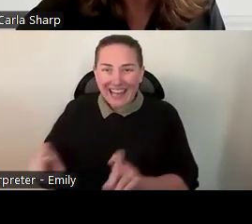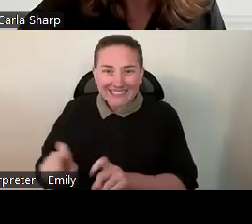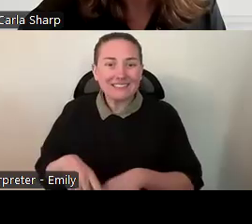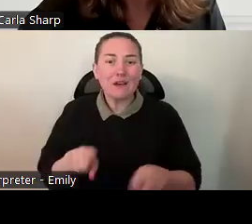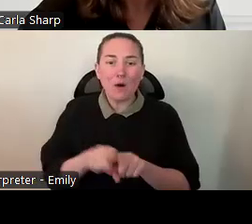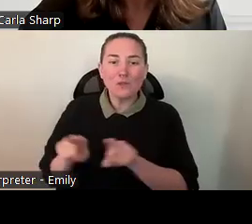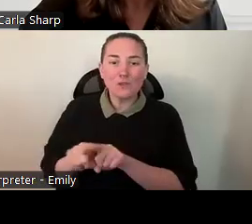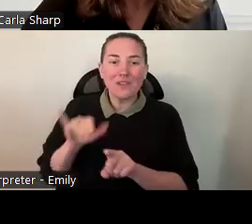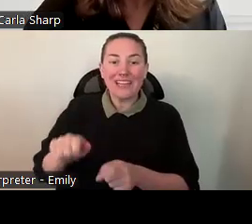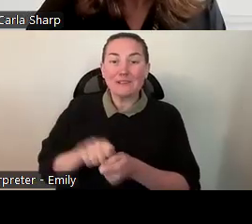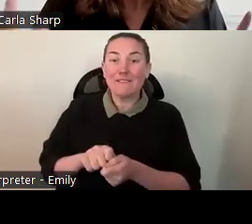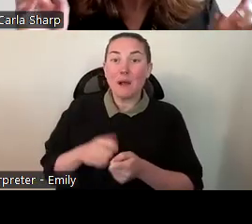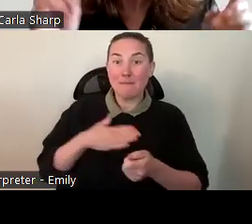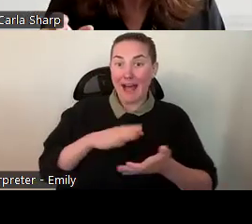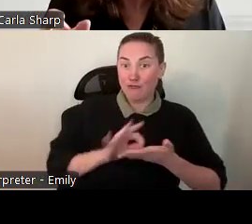as well.